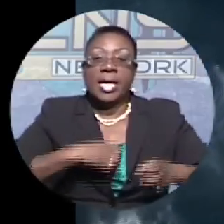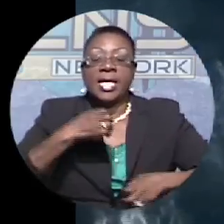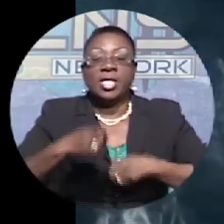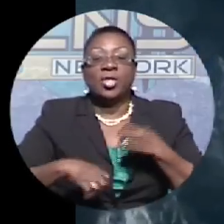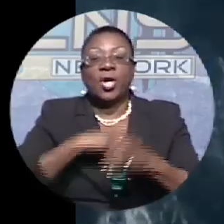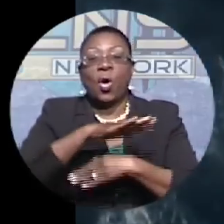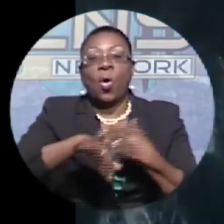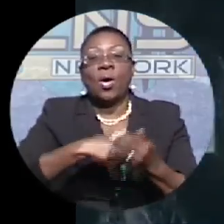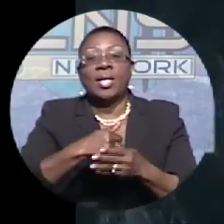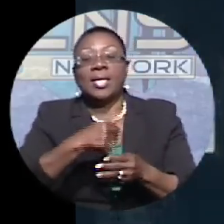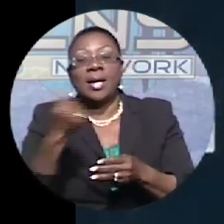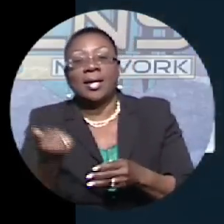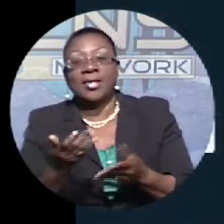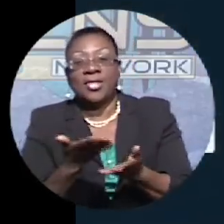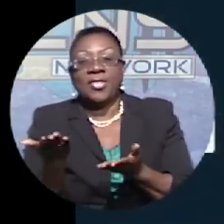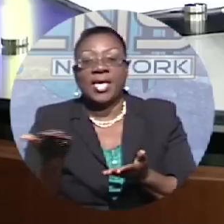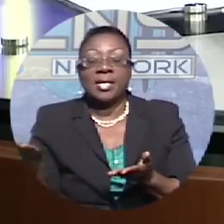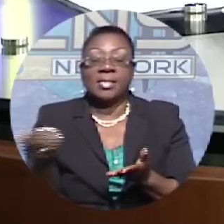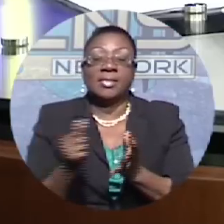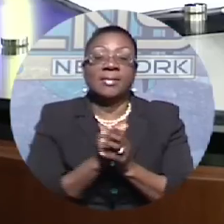other features.